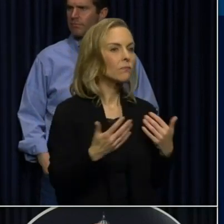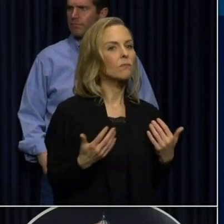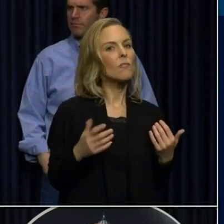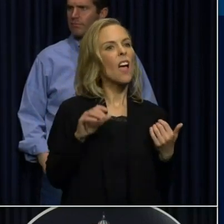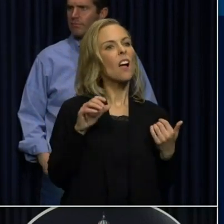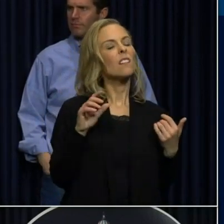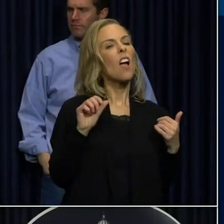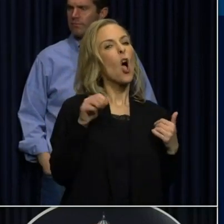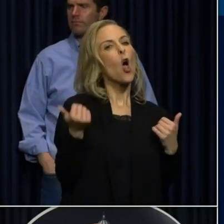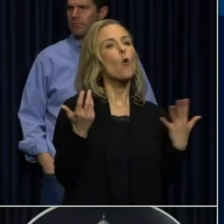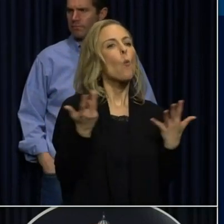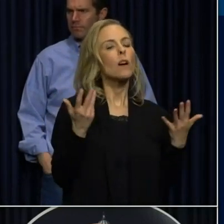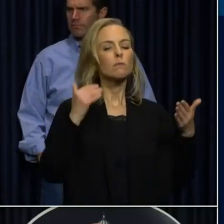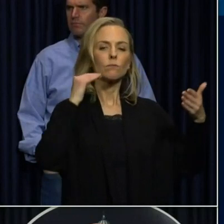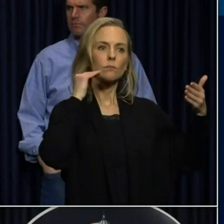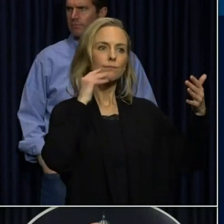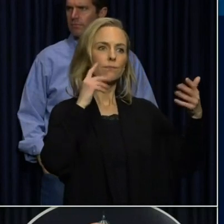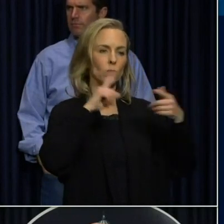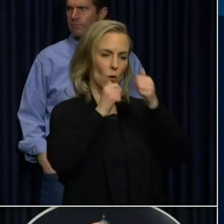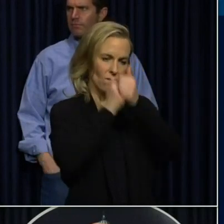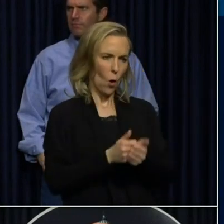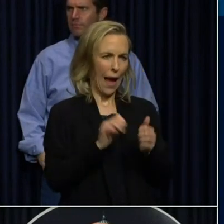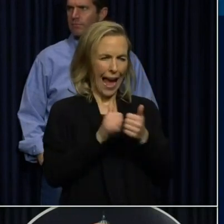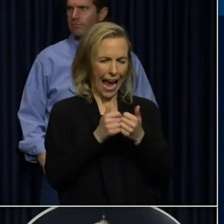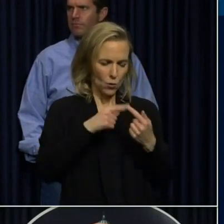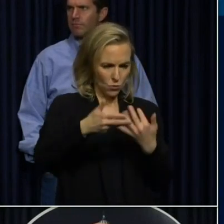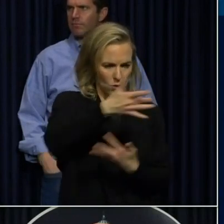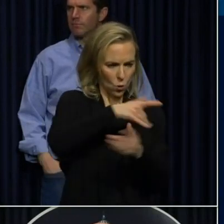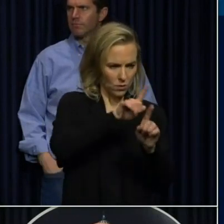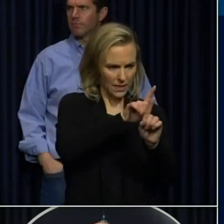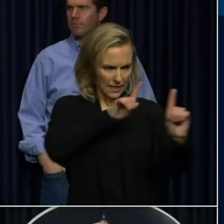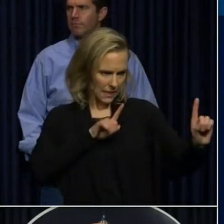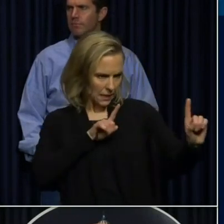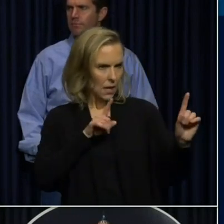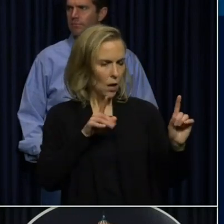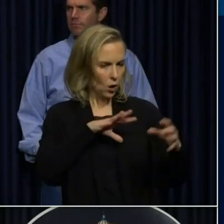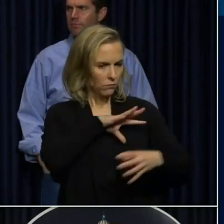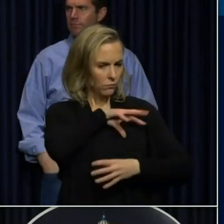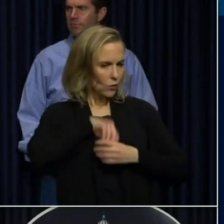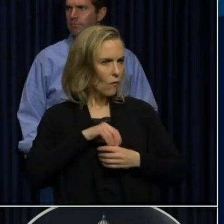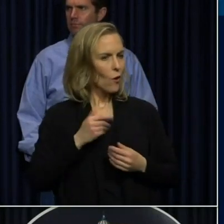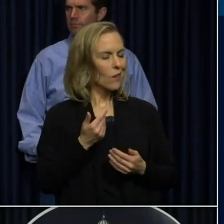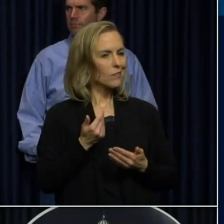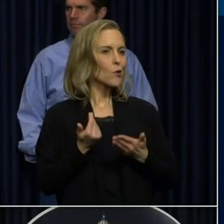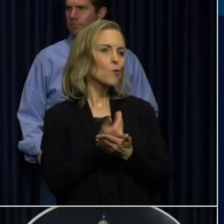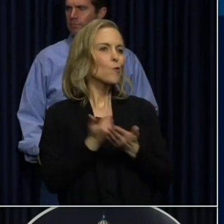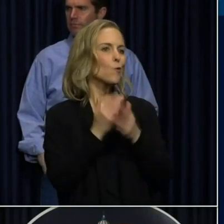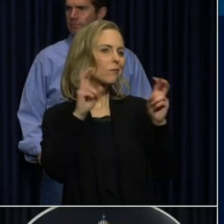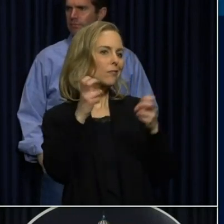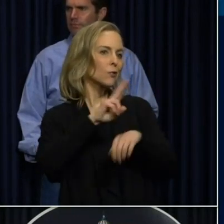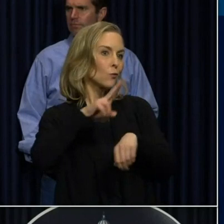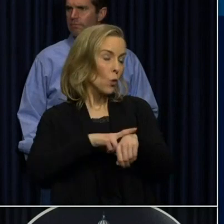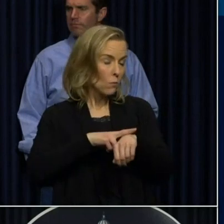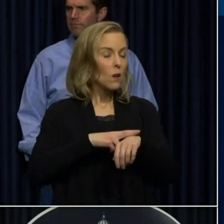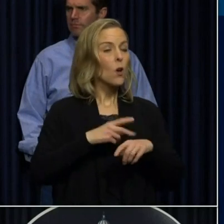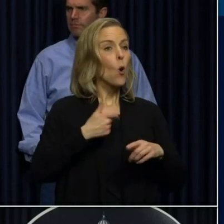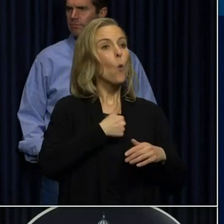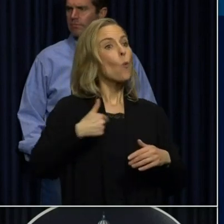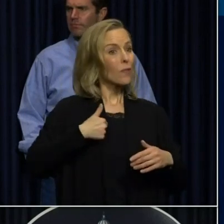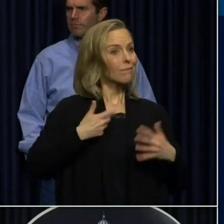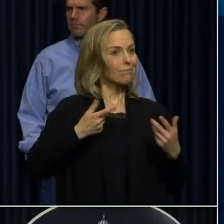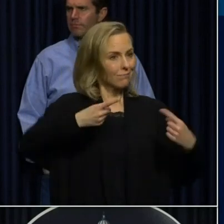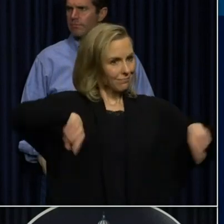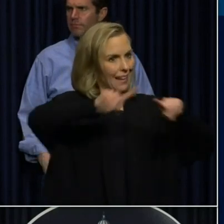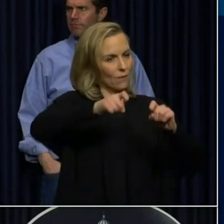doing other steps to have social distancing are going to be part of our new normal. And so while we work on those, so